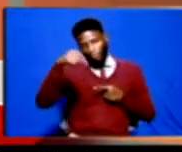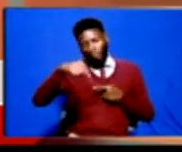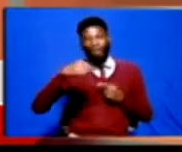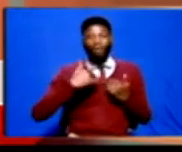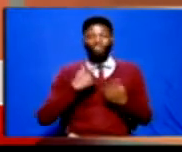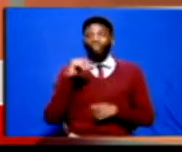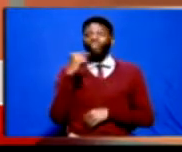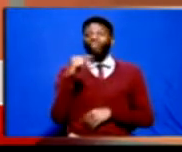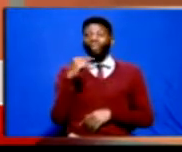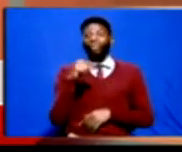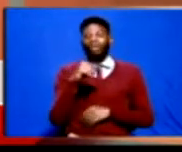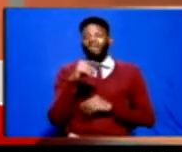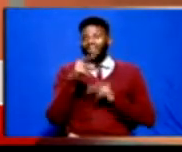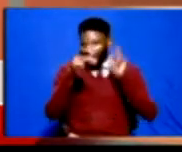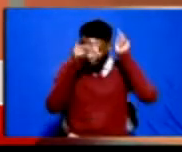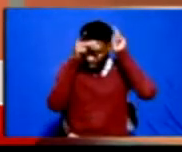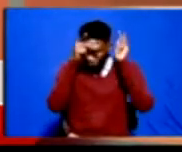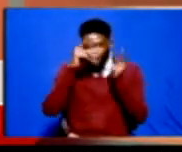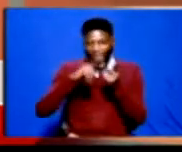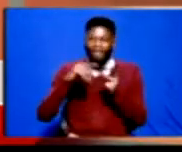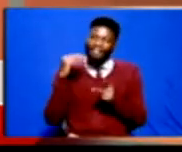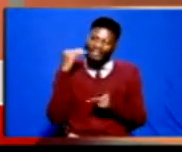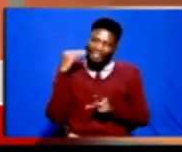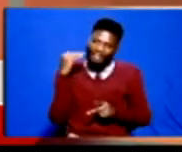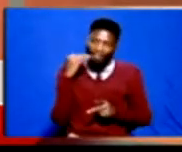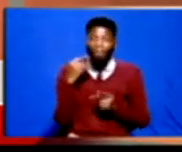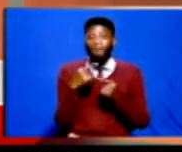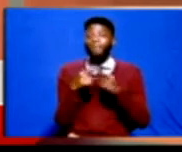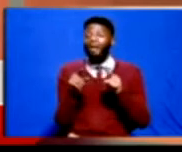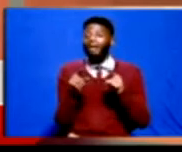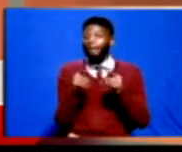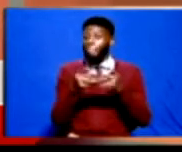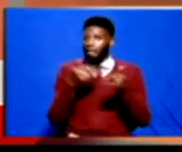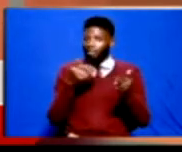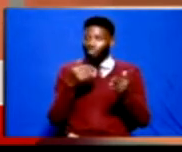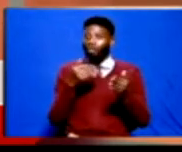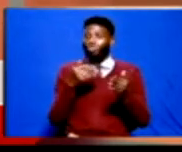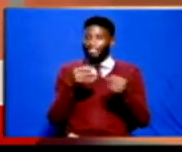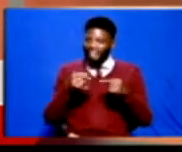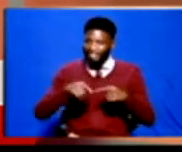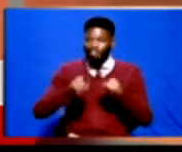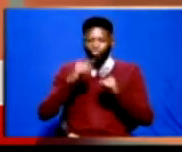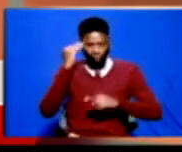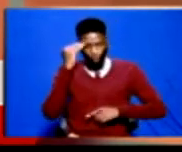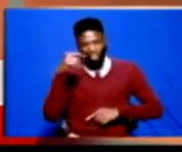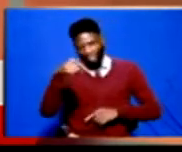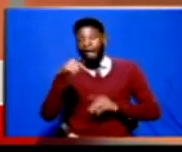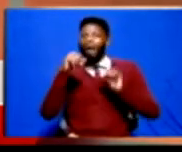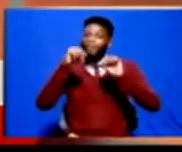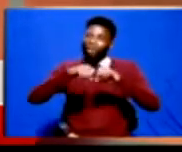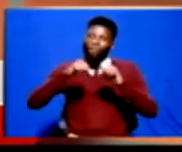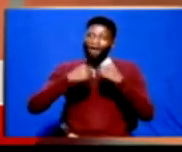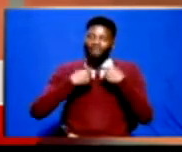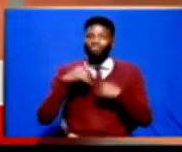in Kakamega, there's potentially gold in Siaya. But then before you move from the point of knowing that there are potential gold deposits in